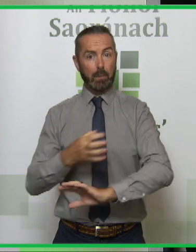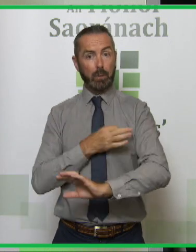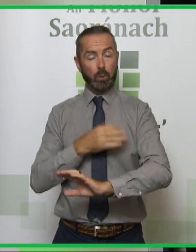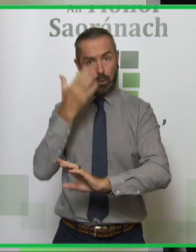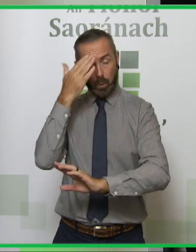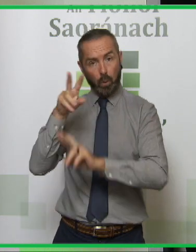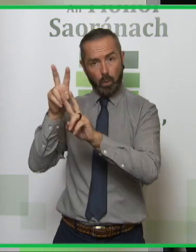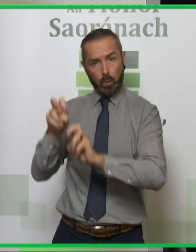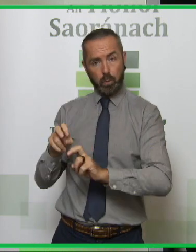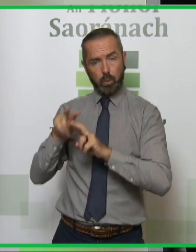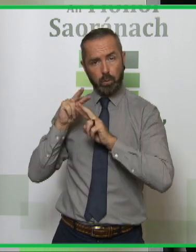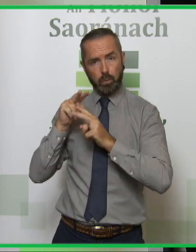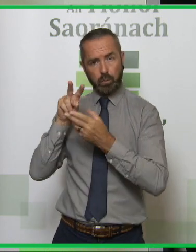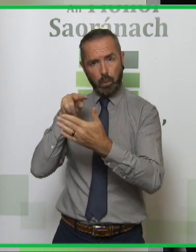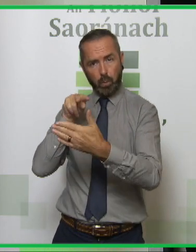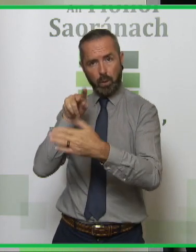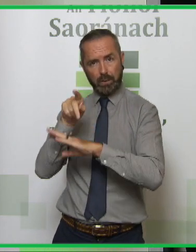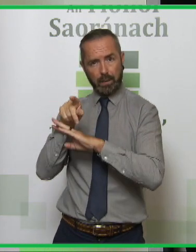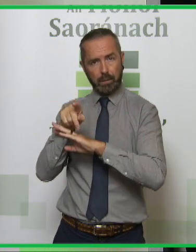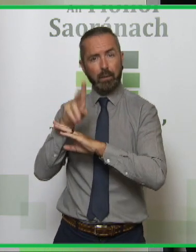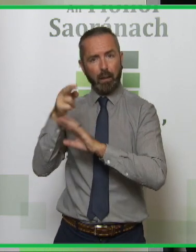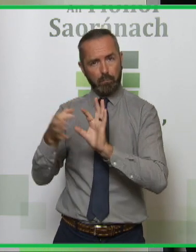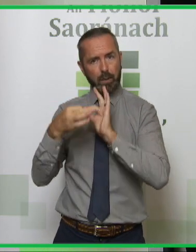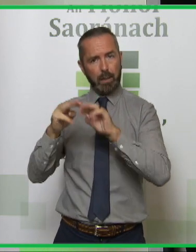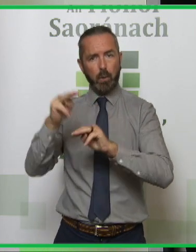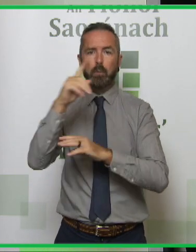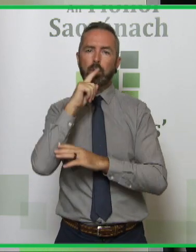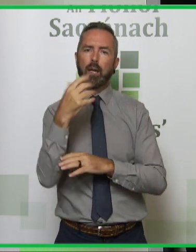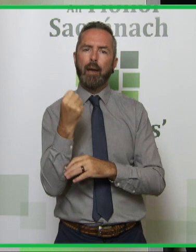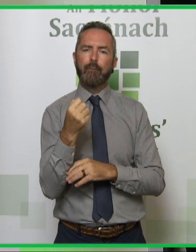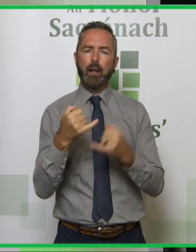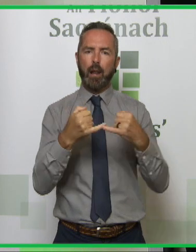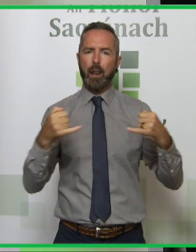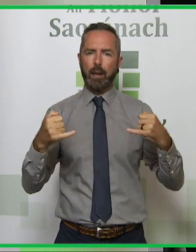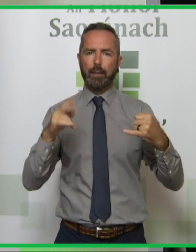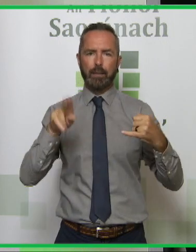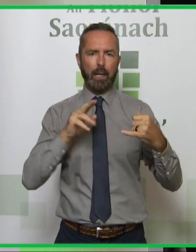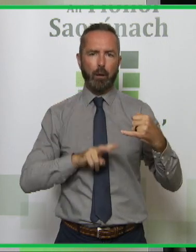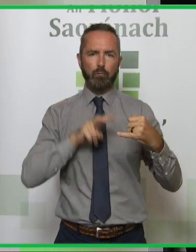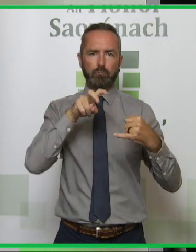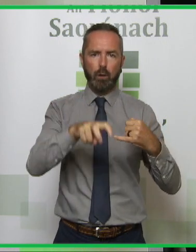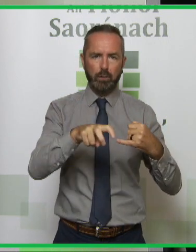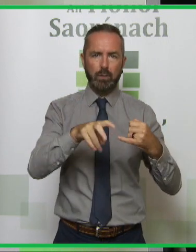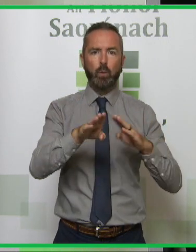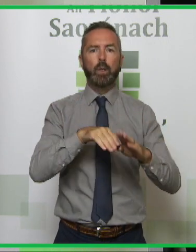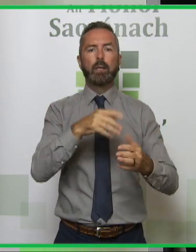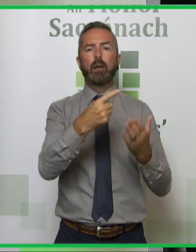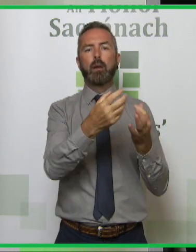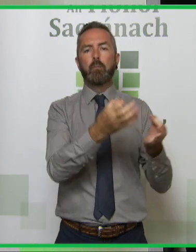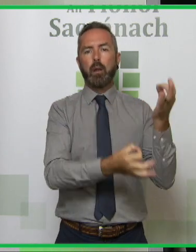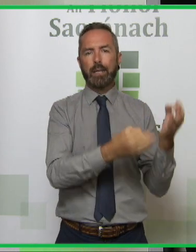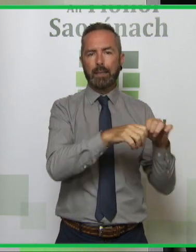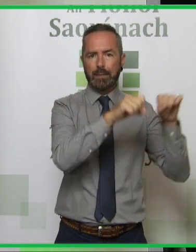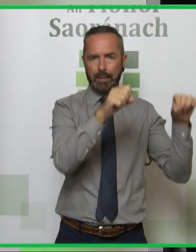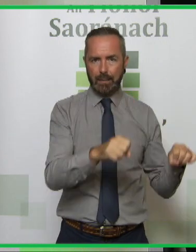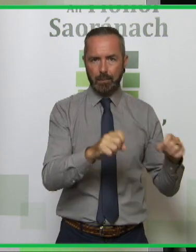it and we can all relate to it more, and I've always welcomed that. But there's a line that can't be crossed where it's the political system or